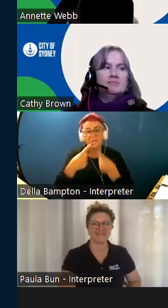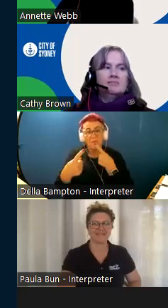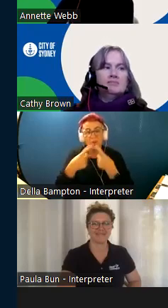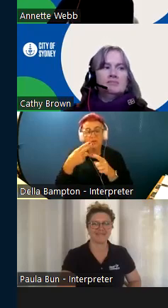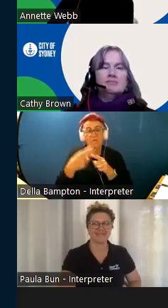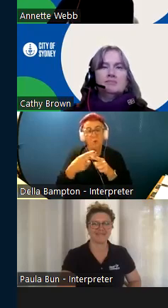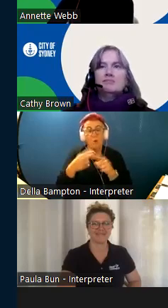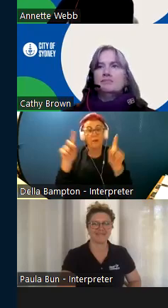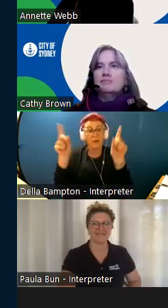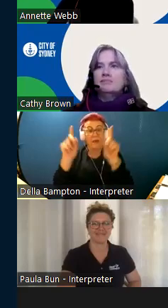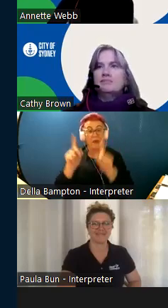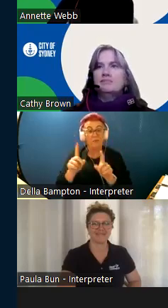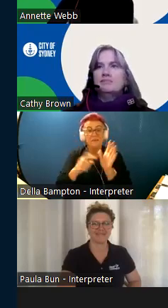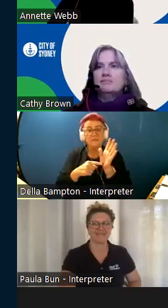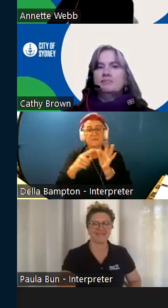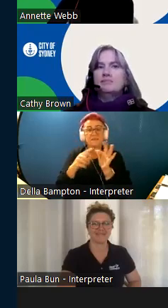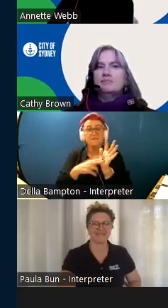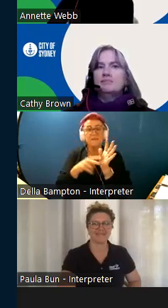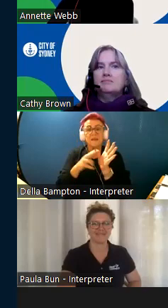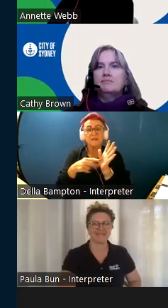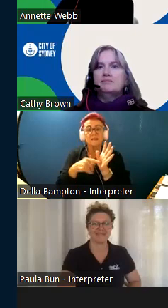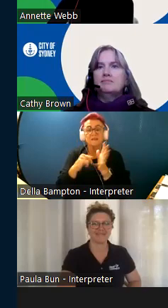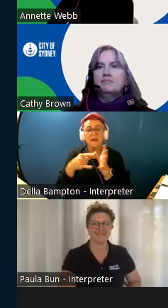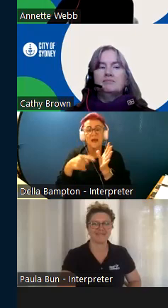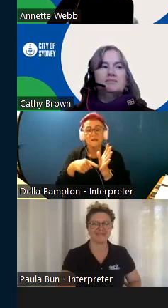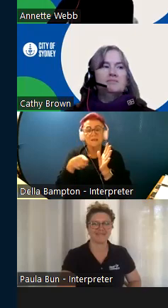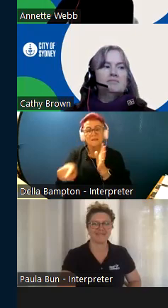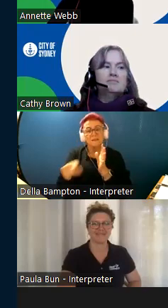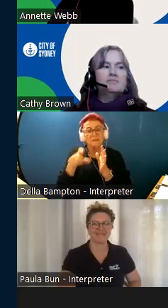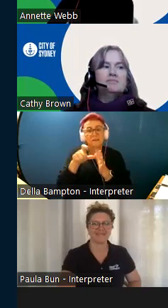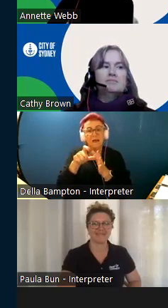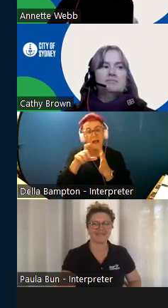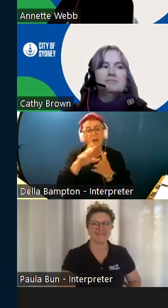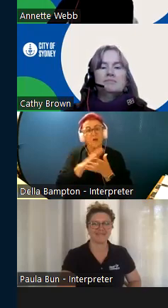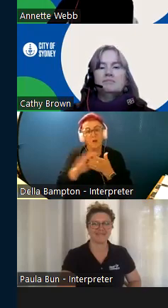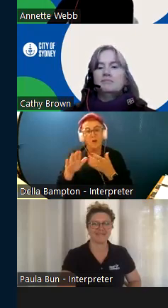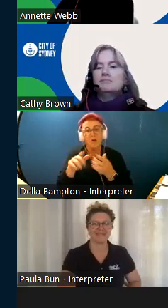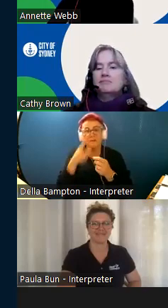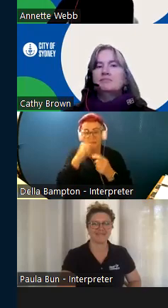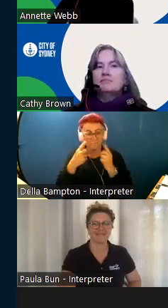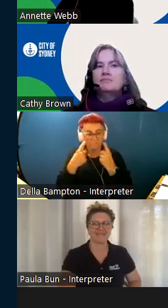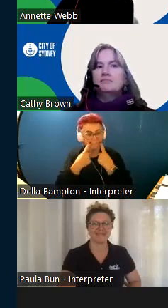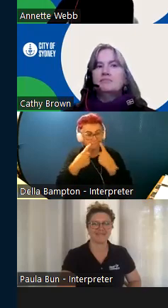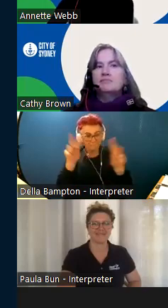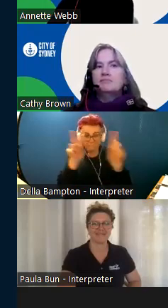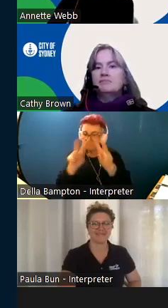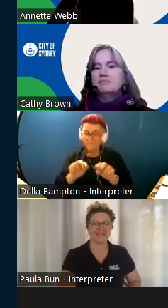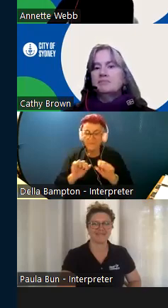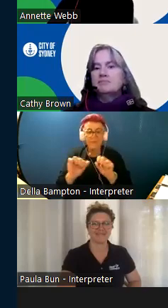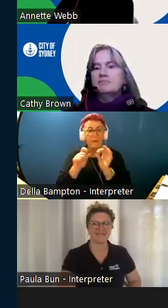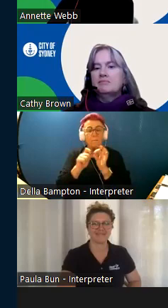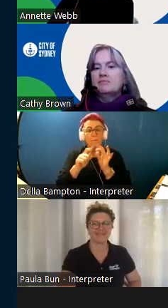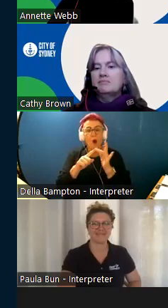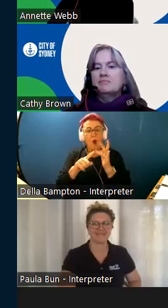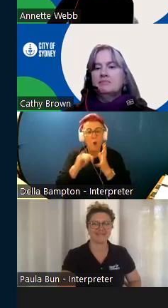tenants who are at Darlinghurst, where you can read their bios and see what their practice is and the sort of diversity of the different